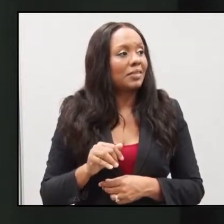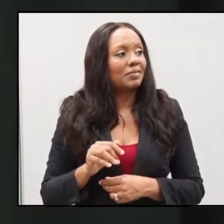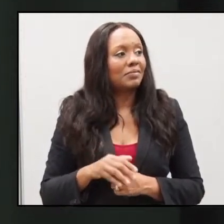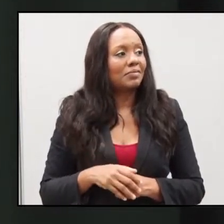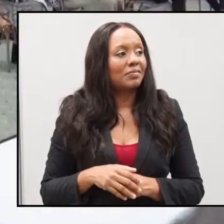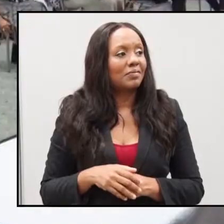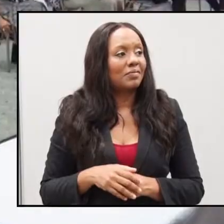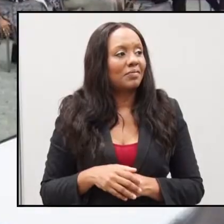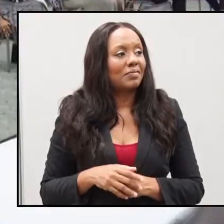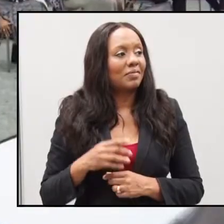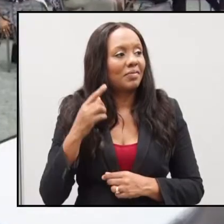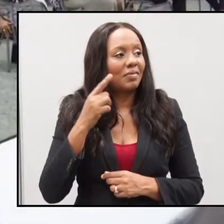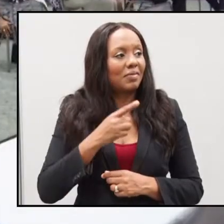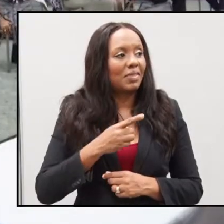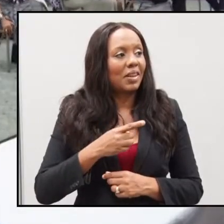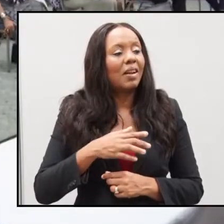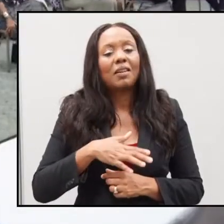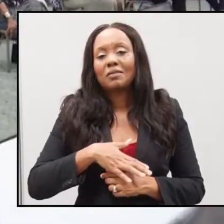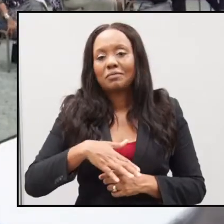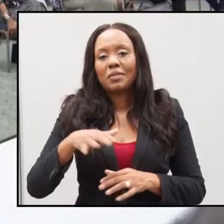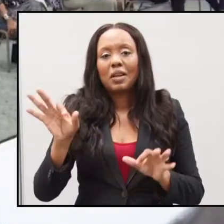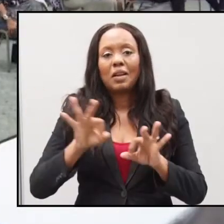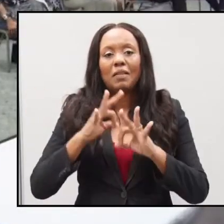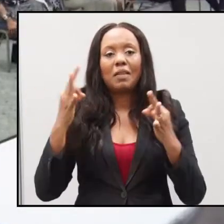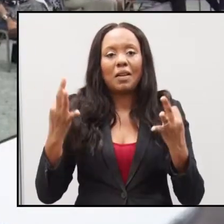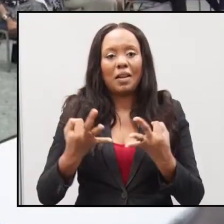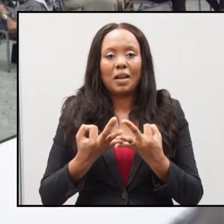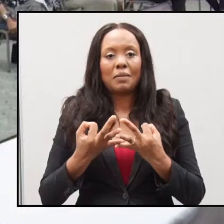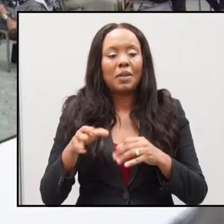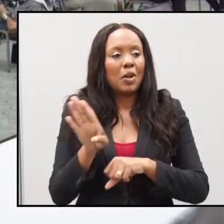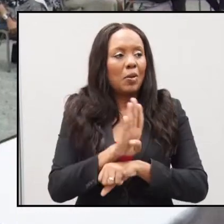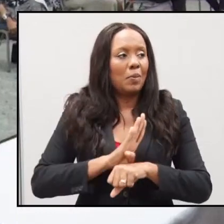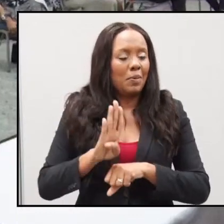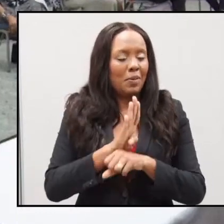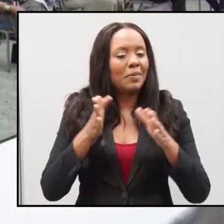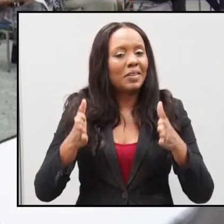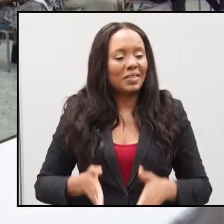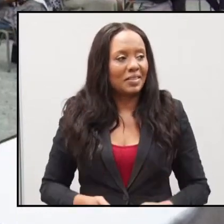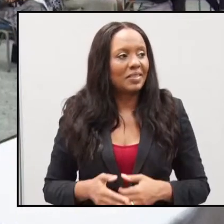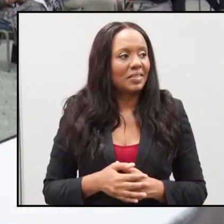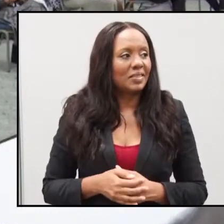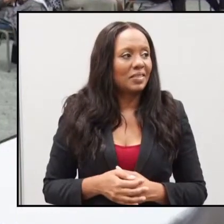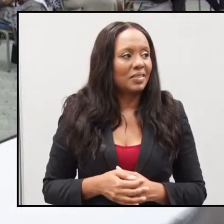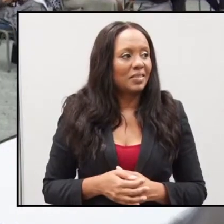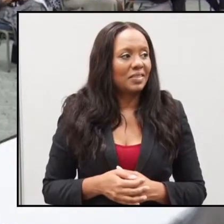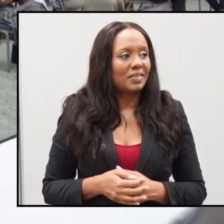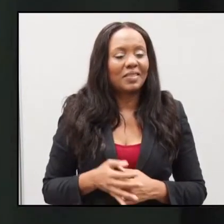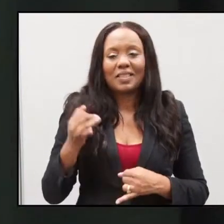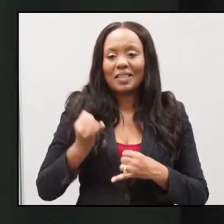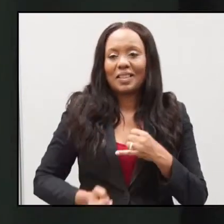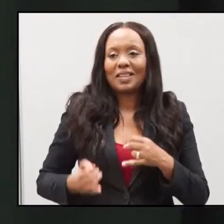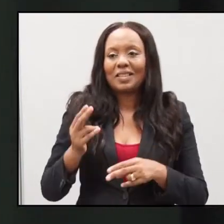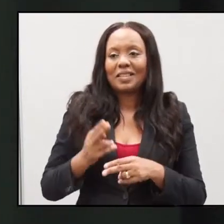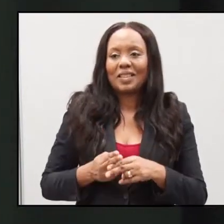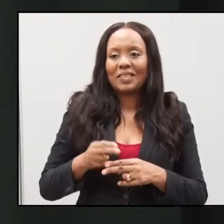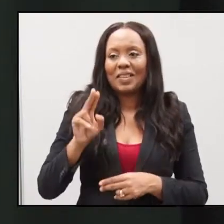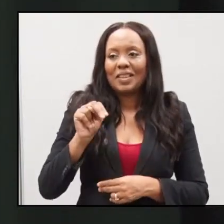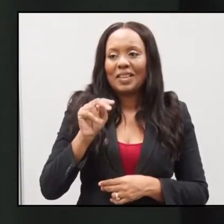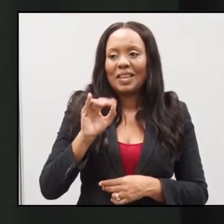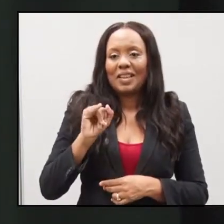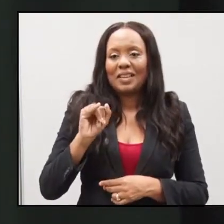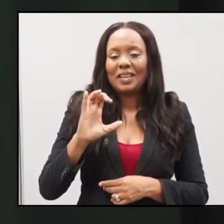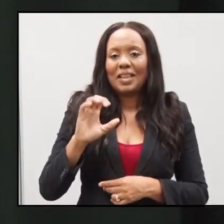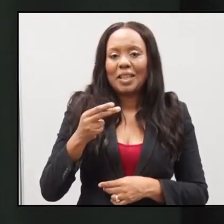Barbadian descendant of the Nichols and Story clan. Nothing about what we are doing